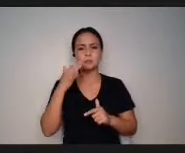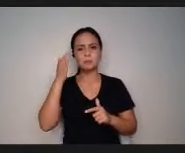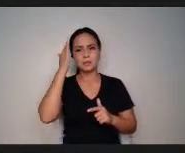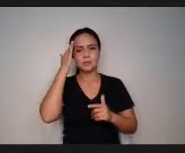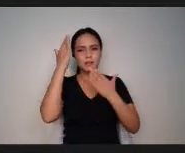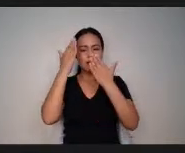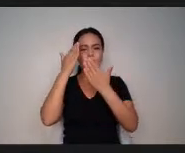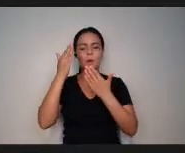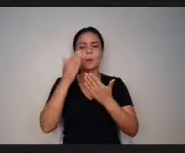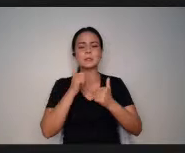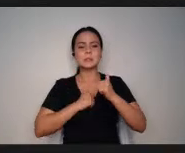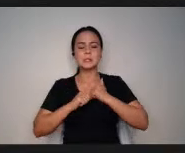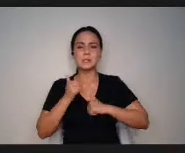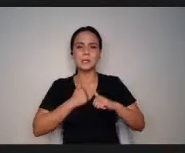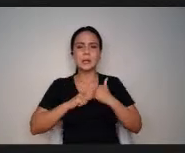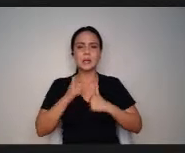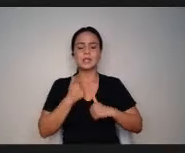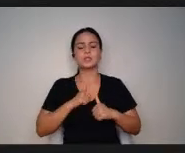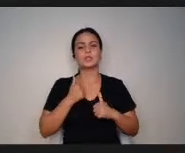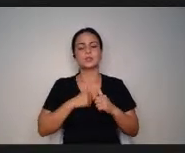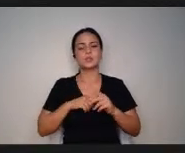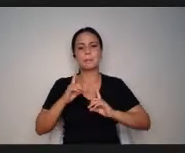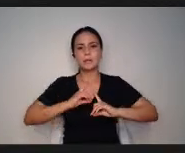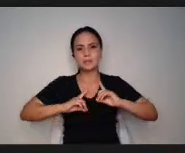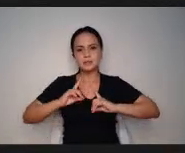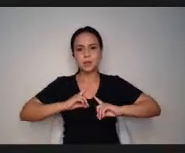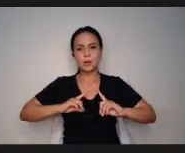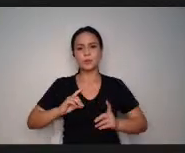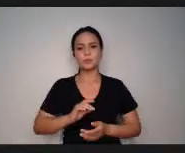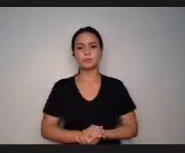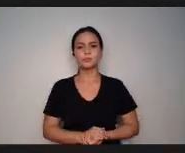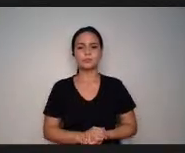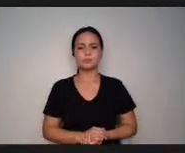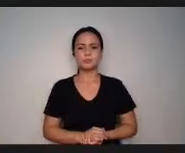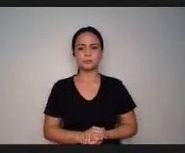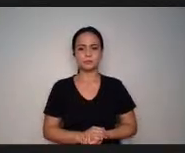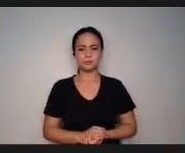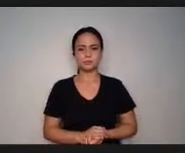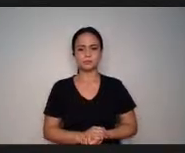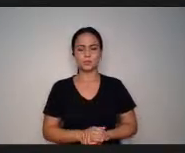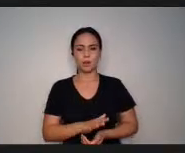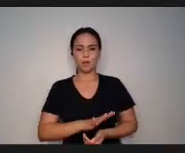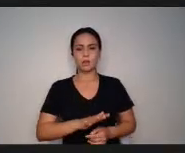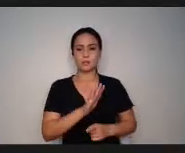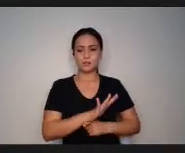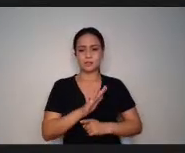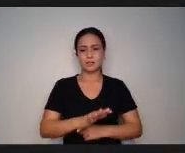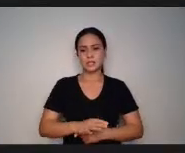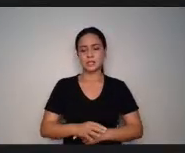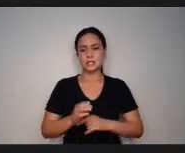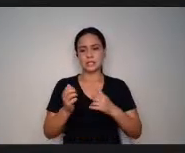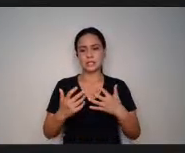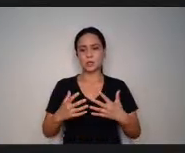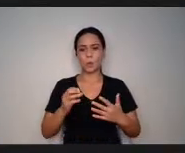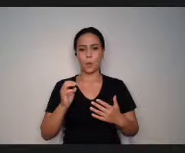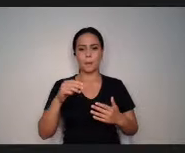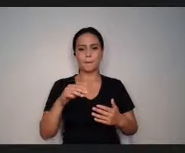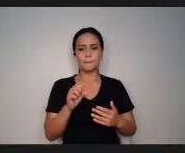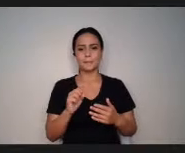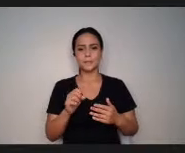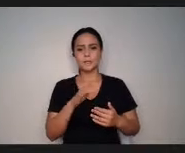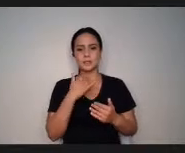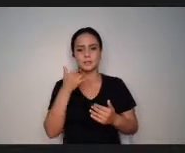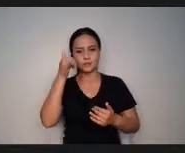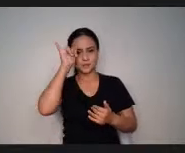suicide, you know, this guide has been written by the World Health Organization, about ways to prevent suicide. And one of